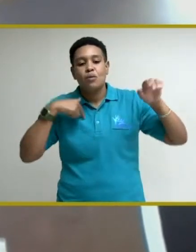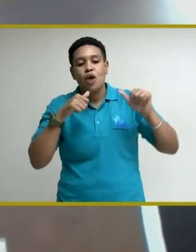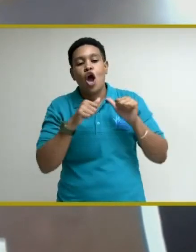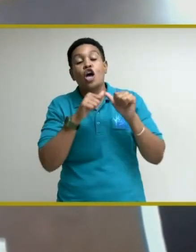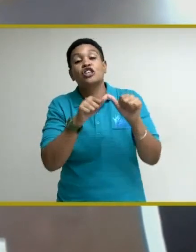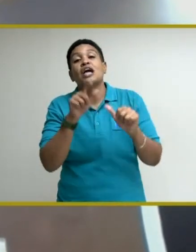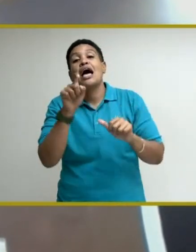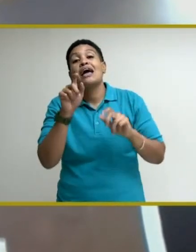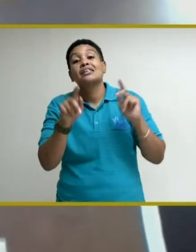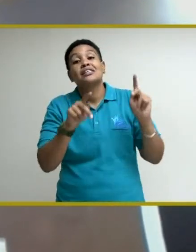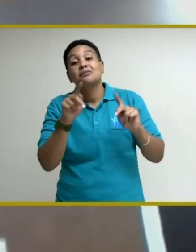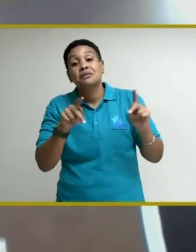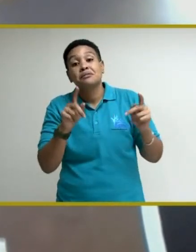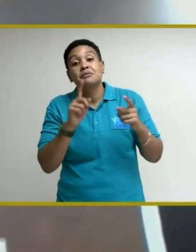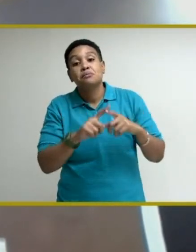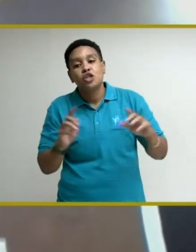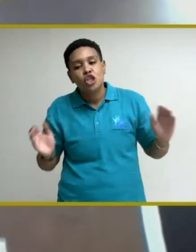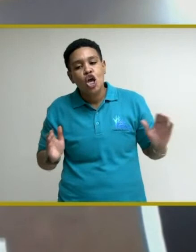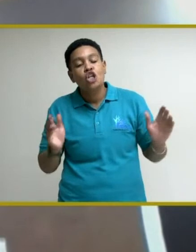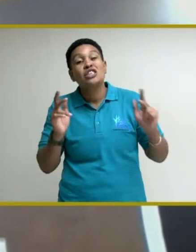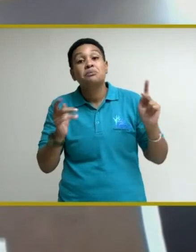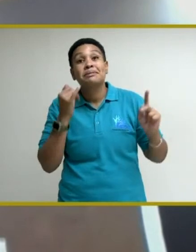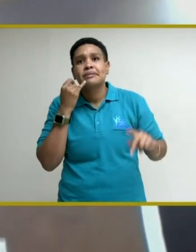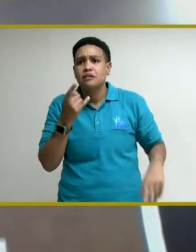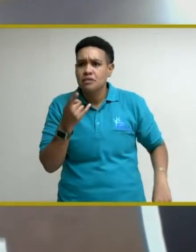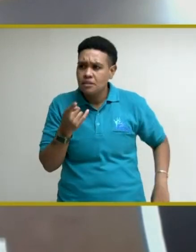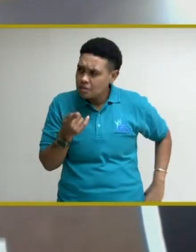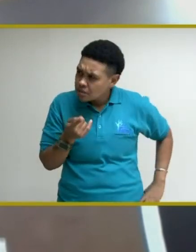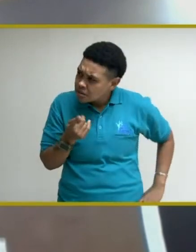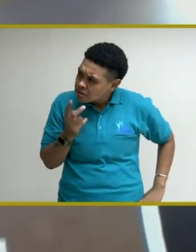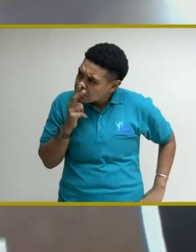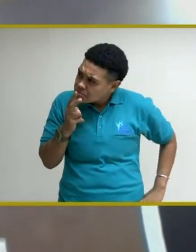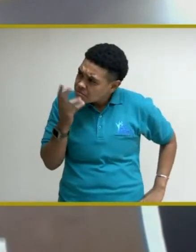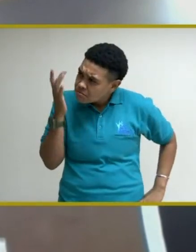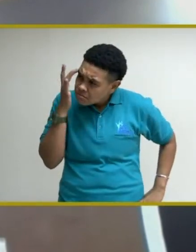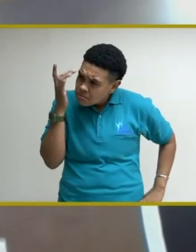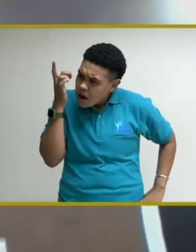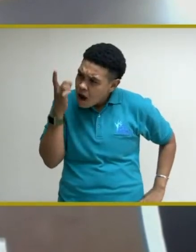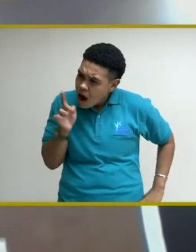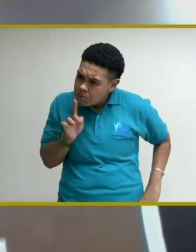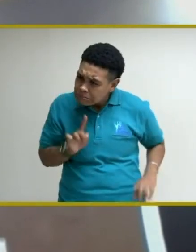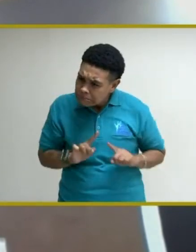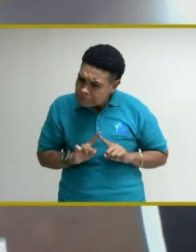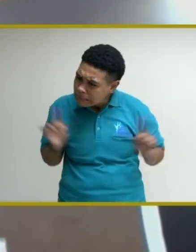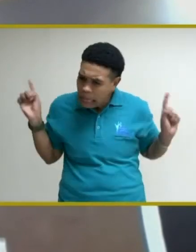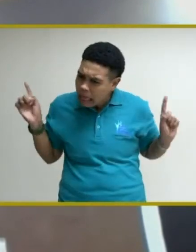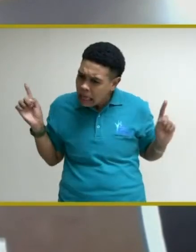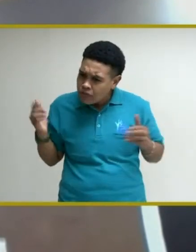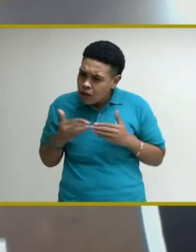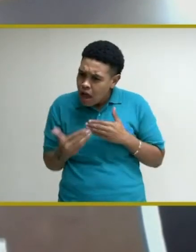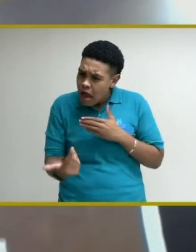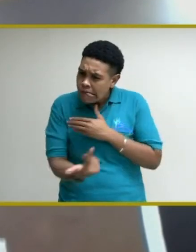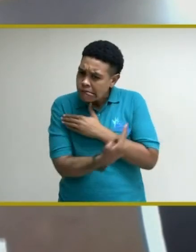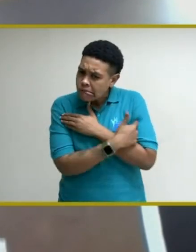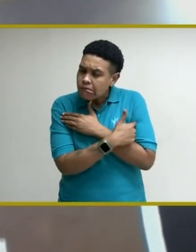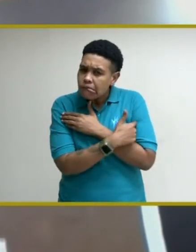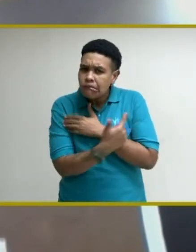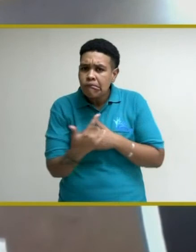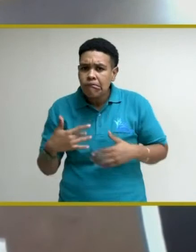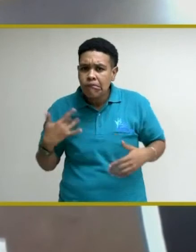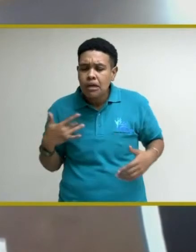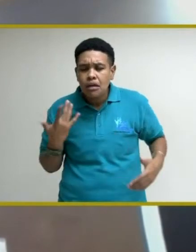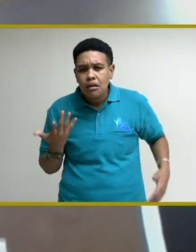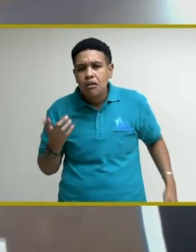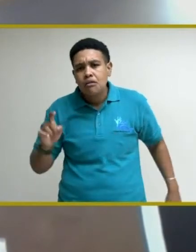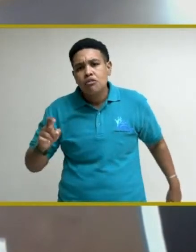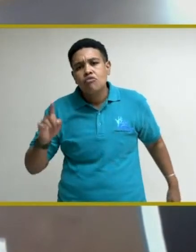ask persons and encourage persons, if they have any event that is supposedly attributable to the vaccine,